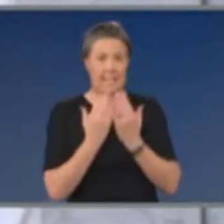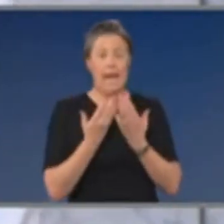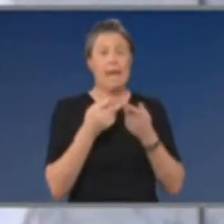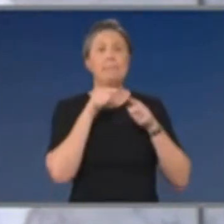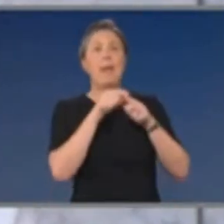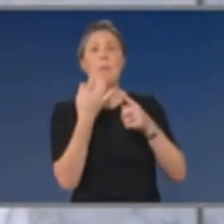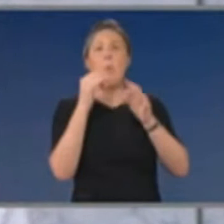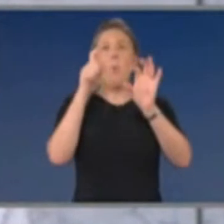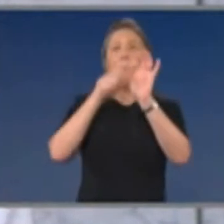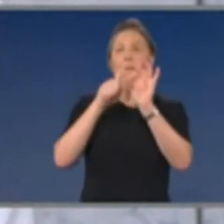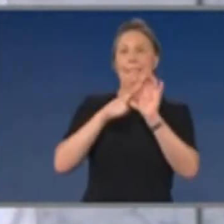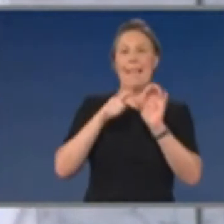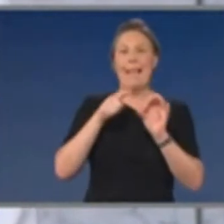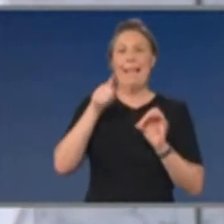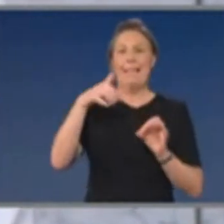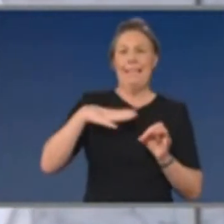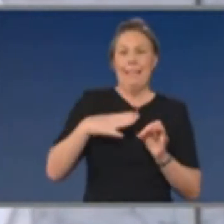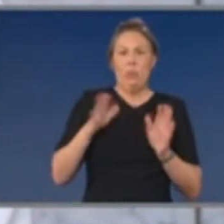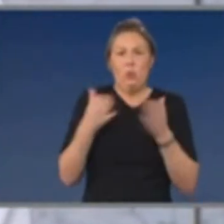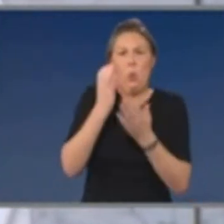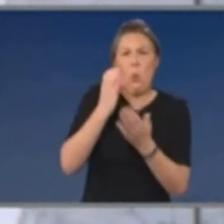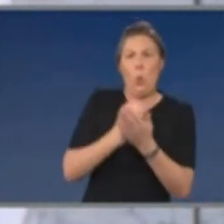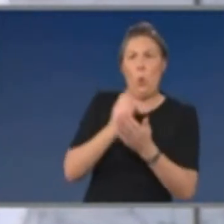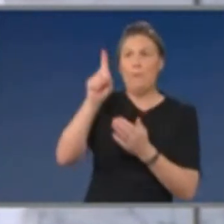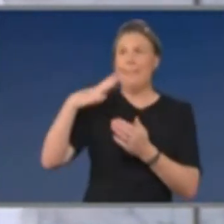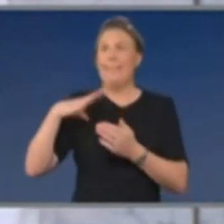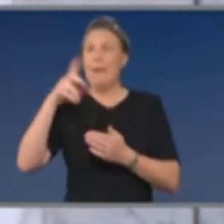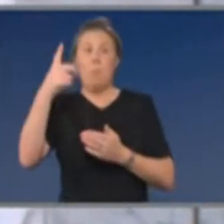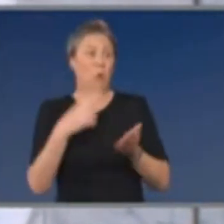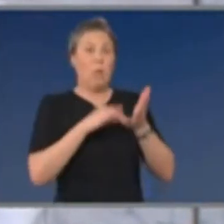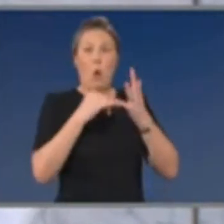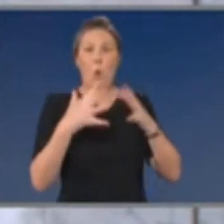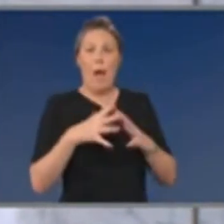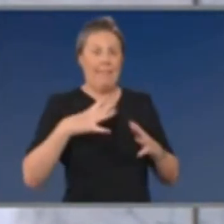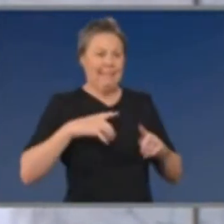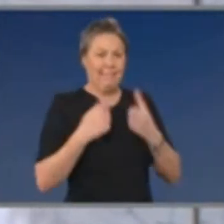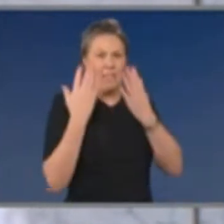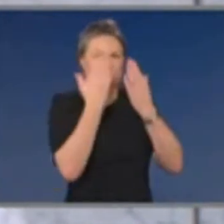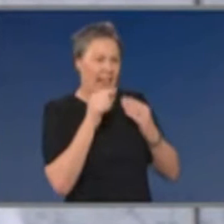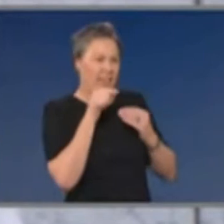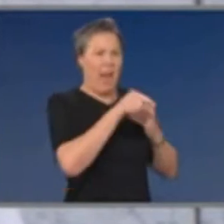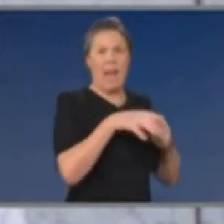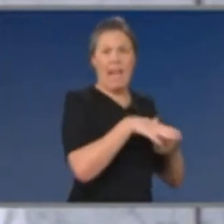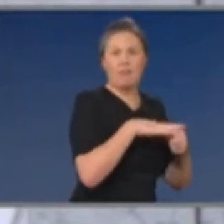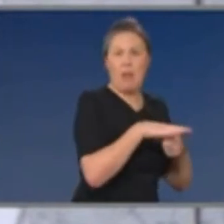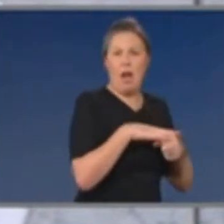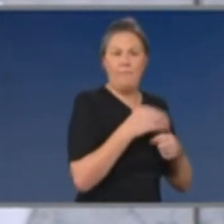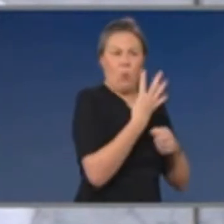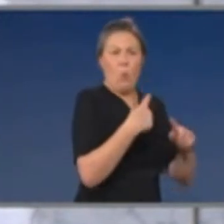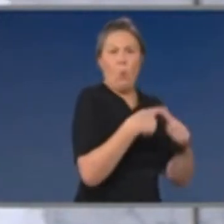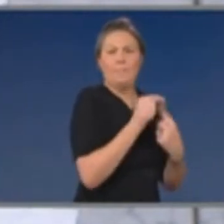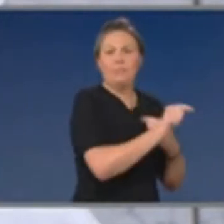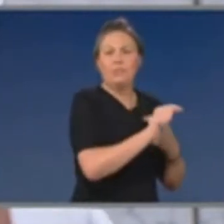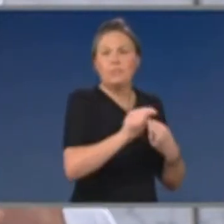some states would prefer to fund pre-apprenticeships and short courses, while other states that I've been talking to have said we'd like to fund full qualifications.